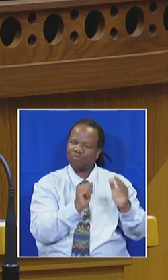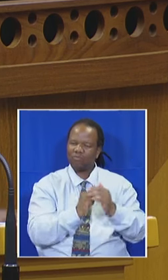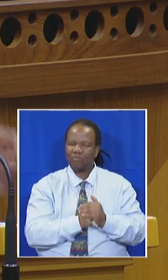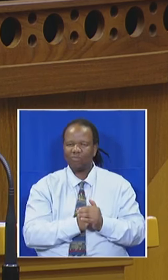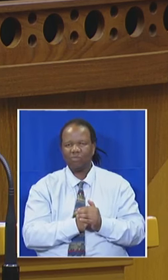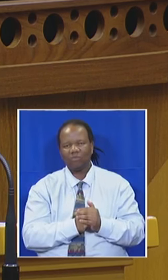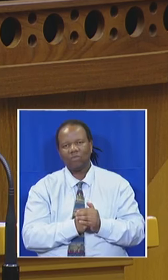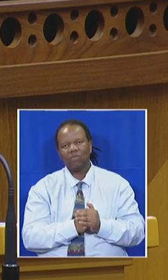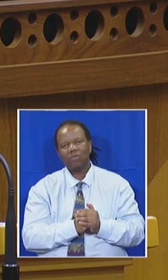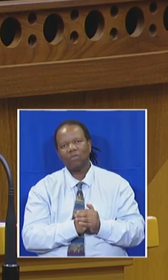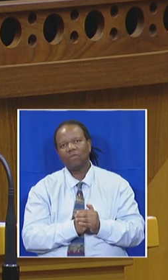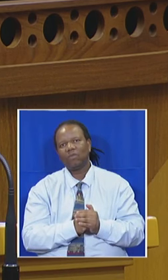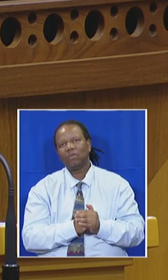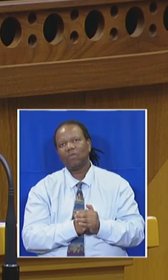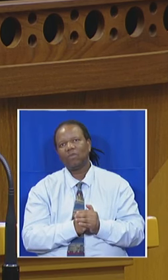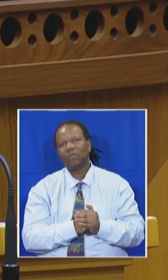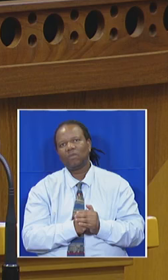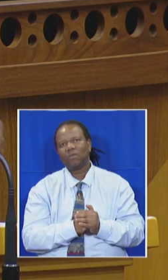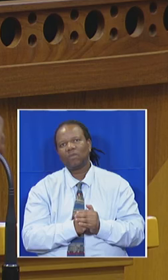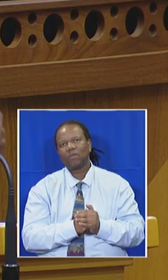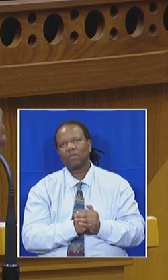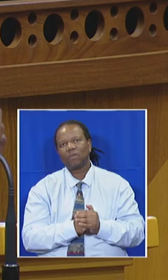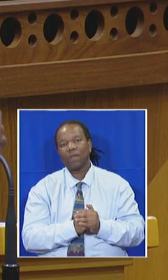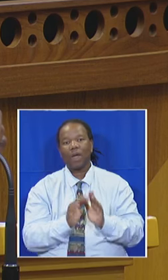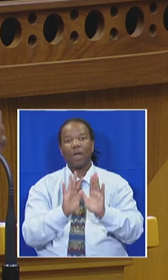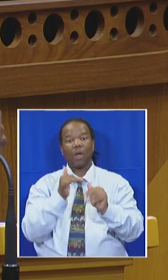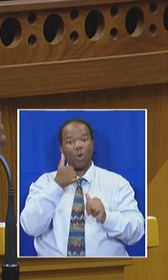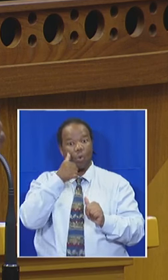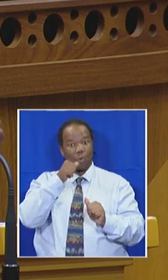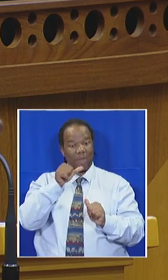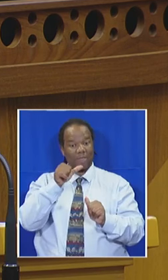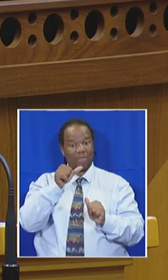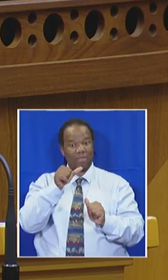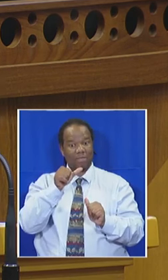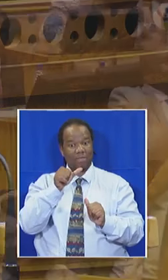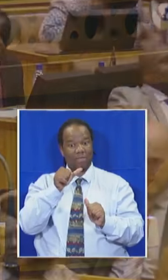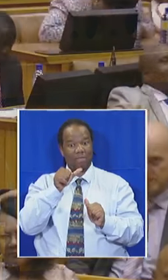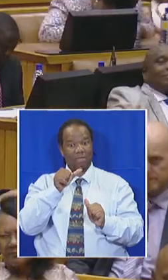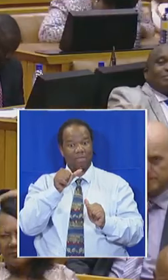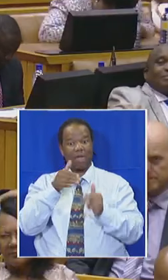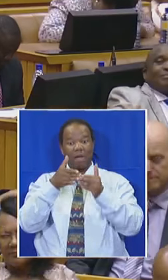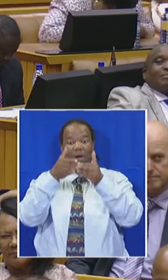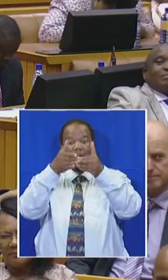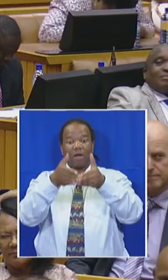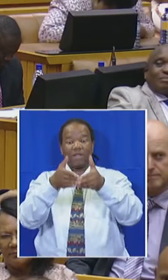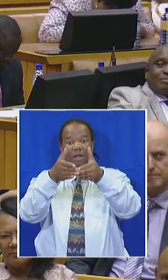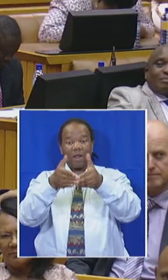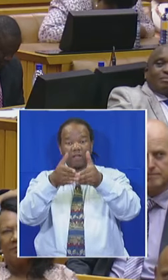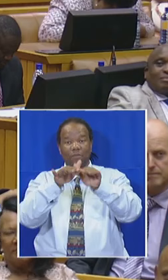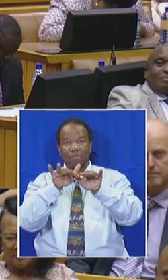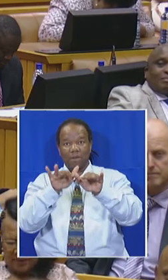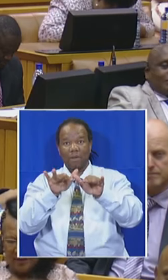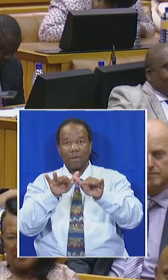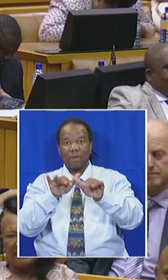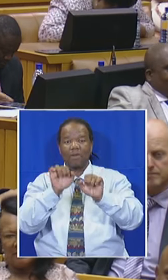We now know that as settlers arrived, there were people who were distributing